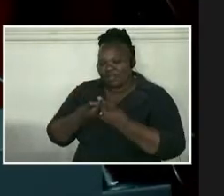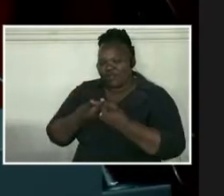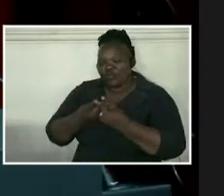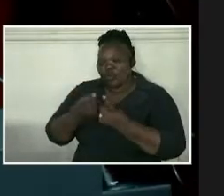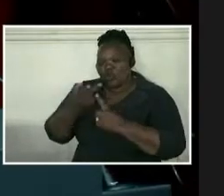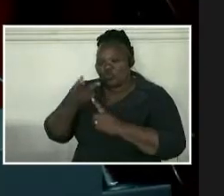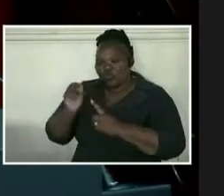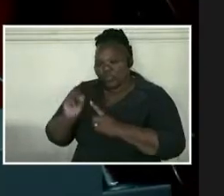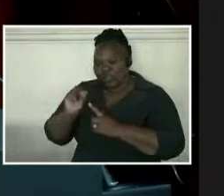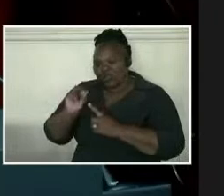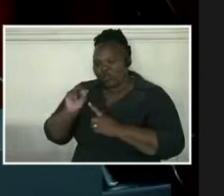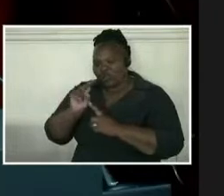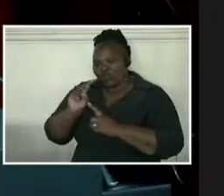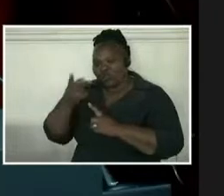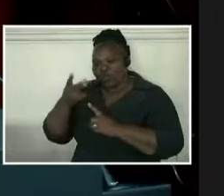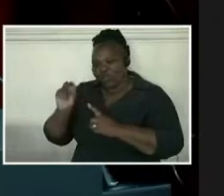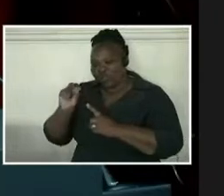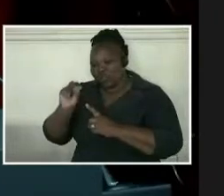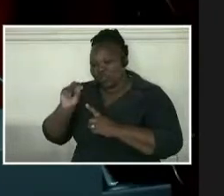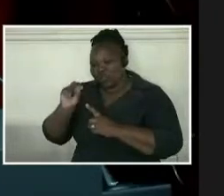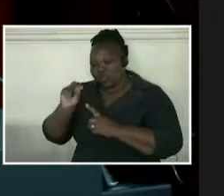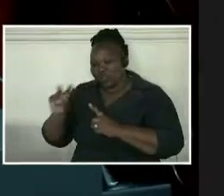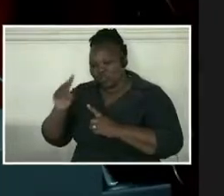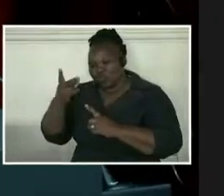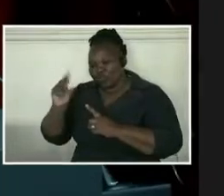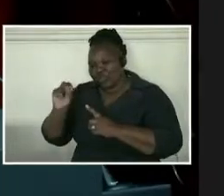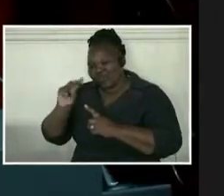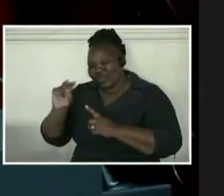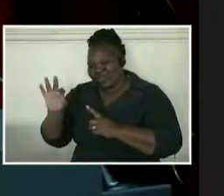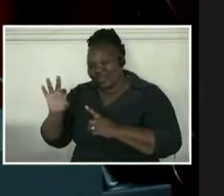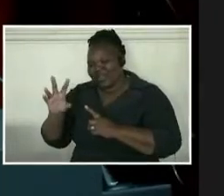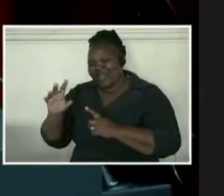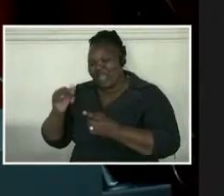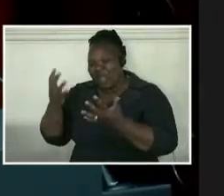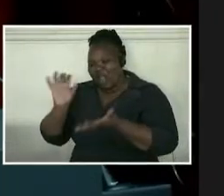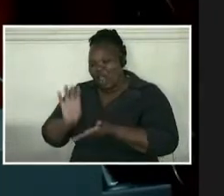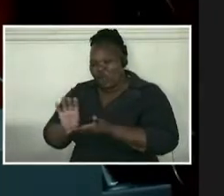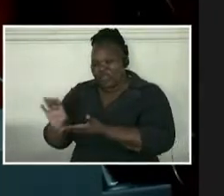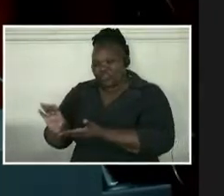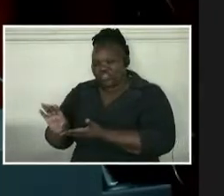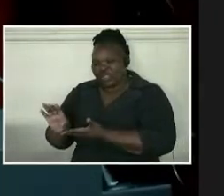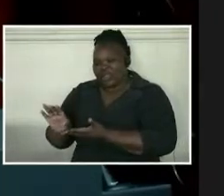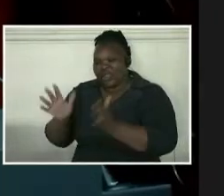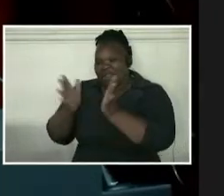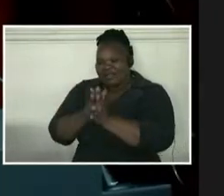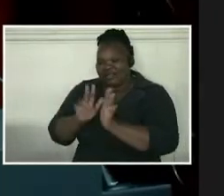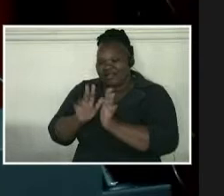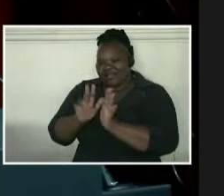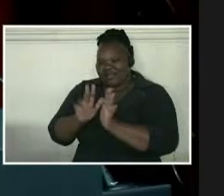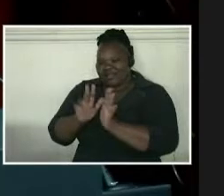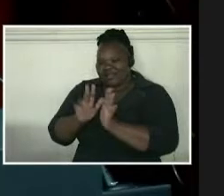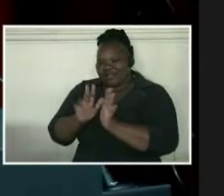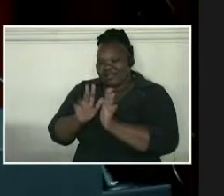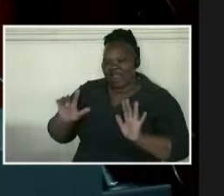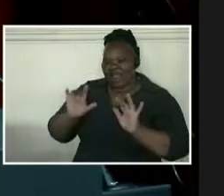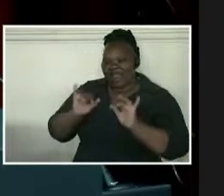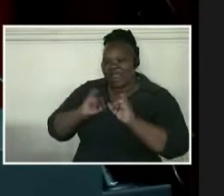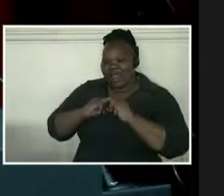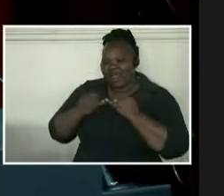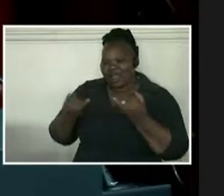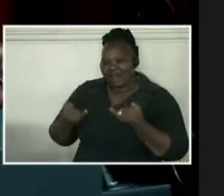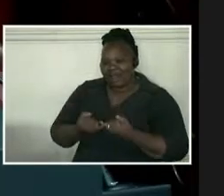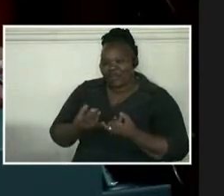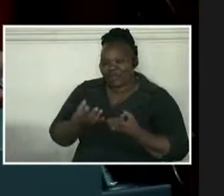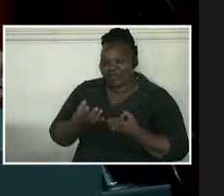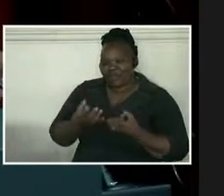its 22 2023 budget allocation honourable chairperson of the 17 companies awarded the tender to supply